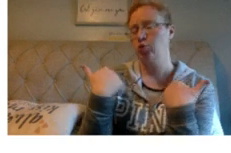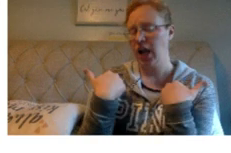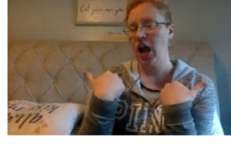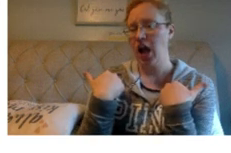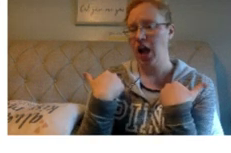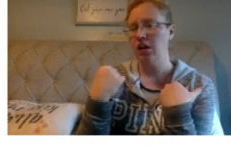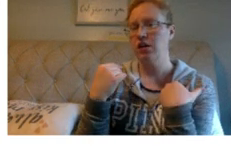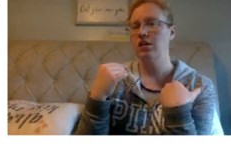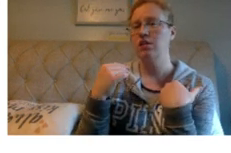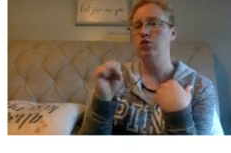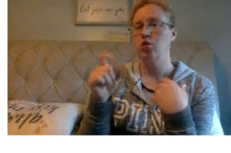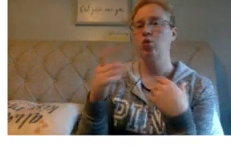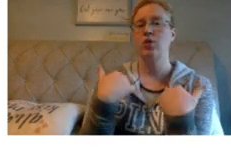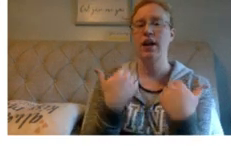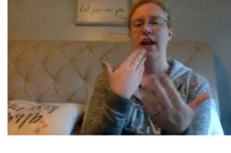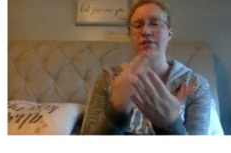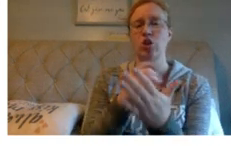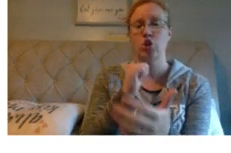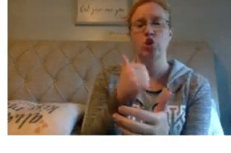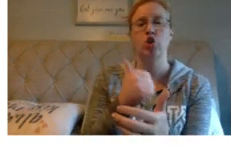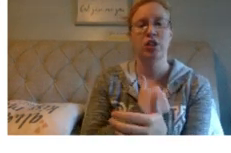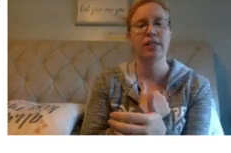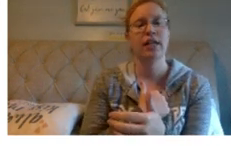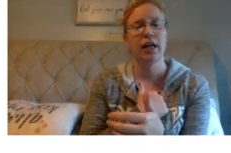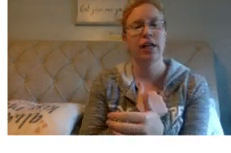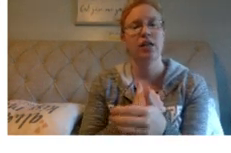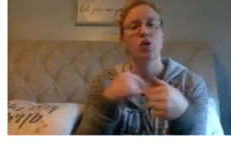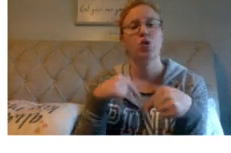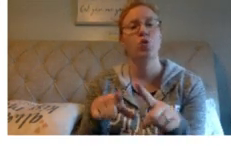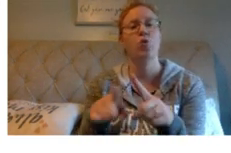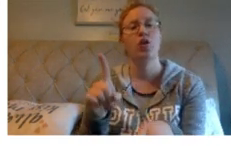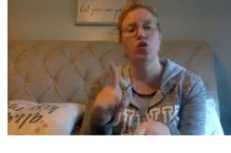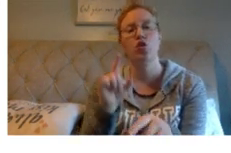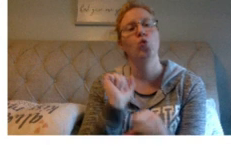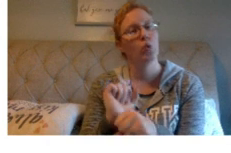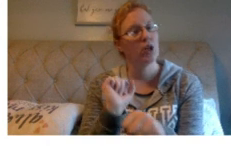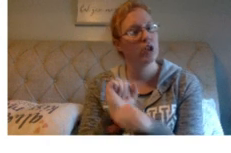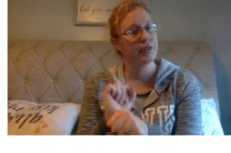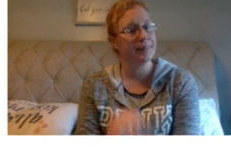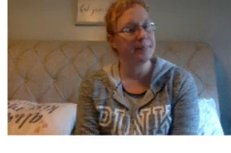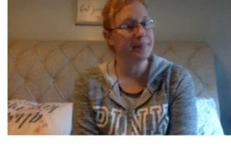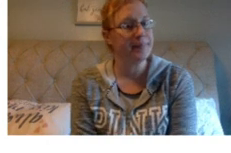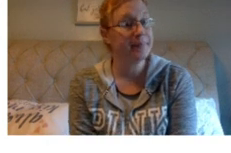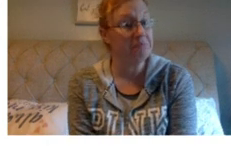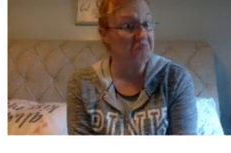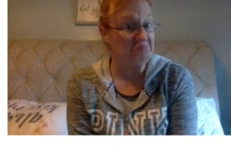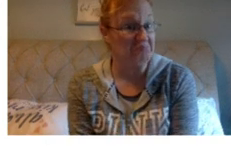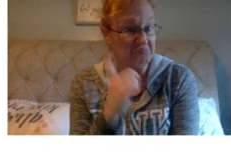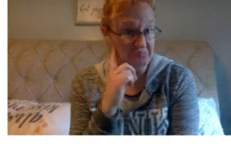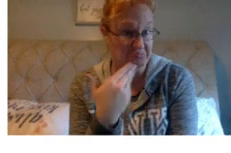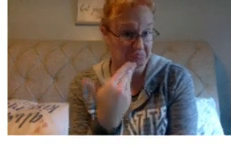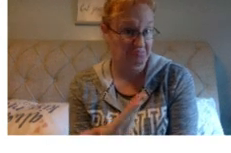you have a good attitude while you work. How does that